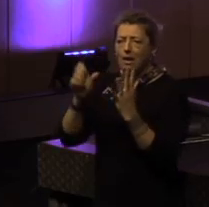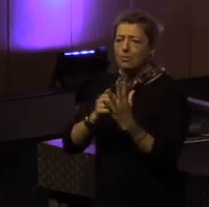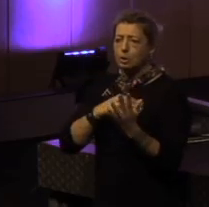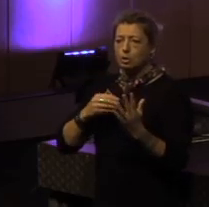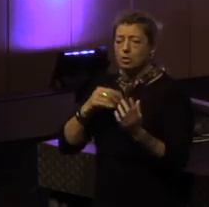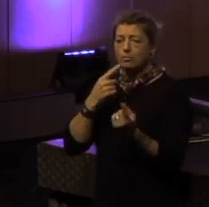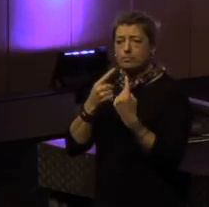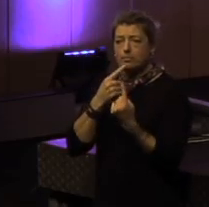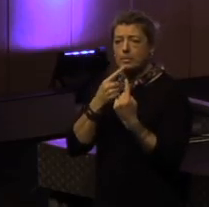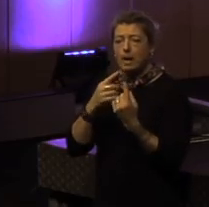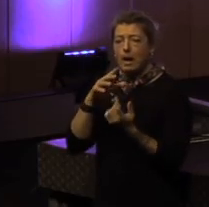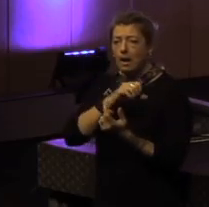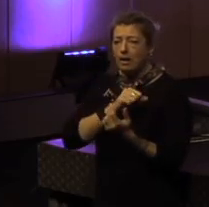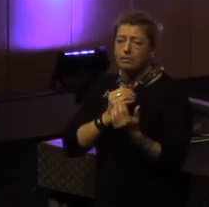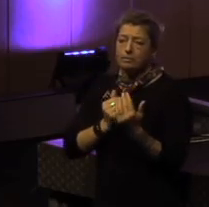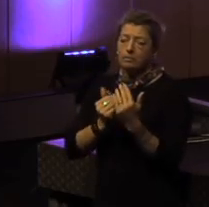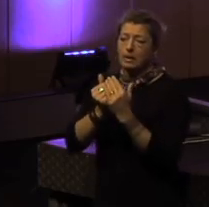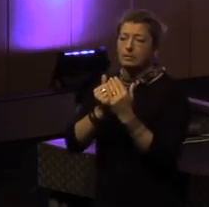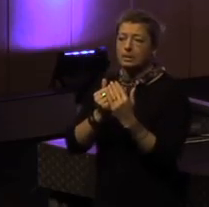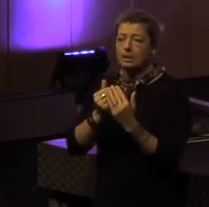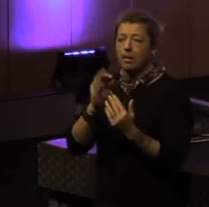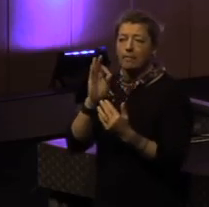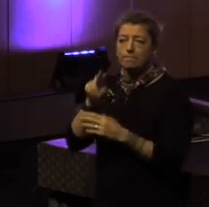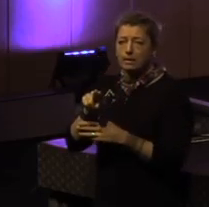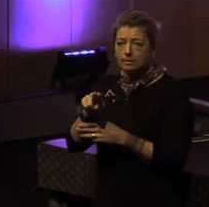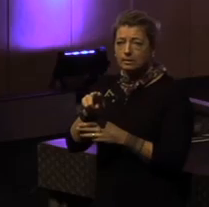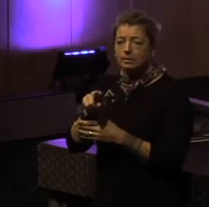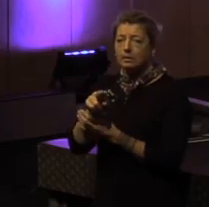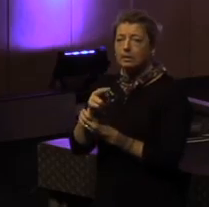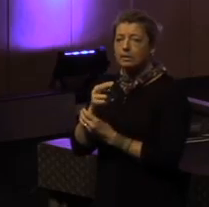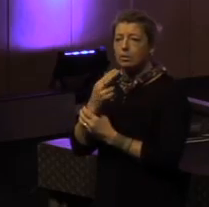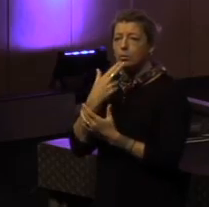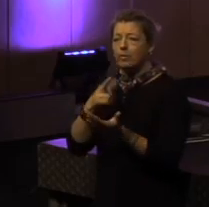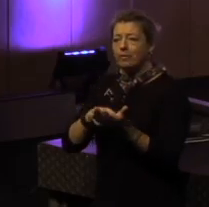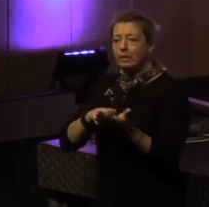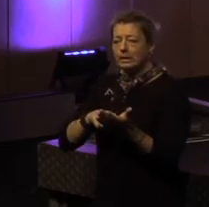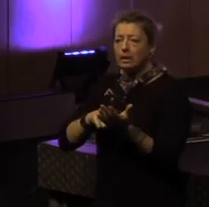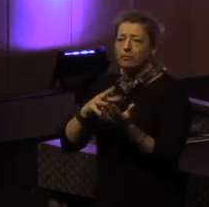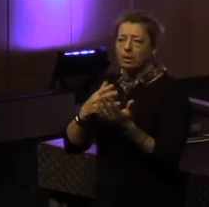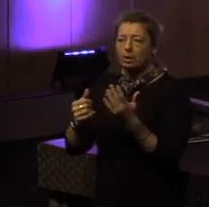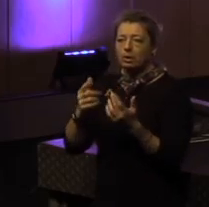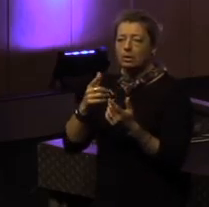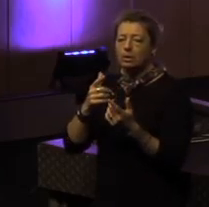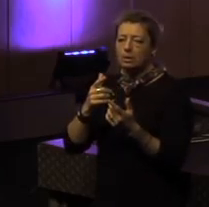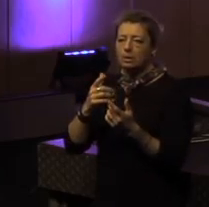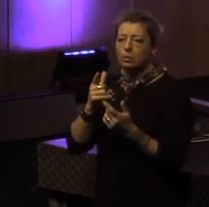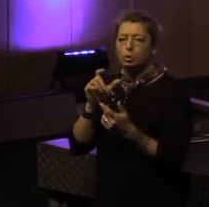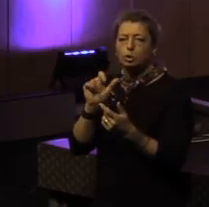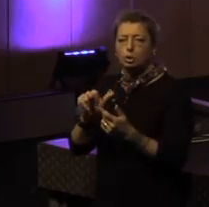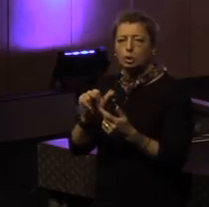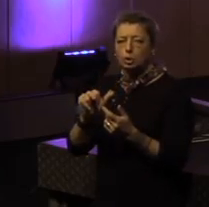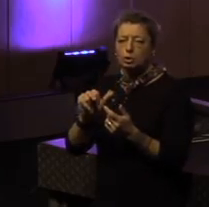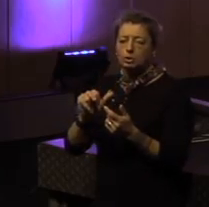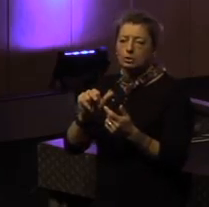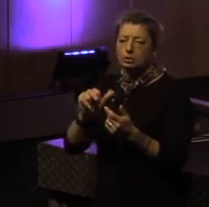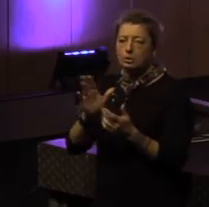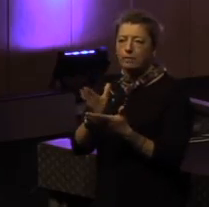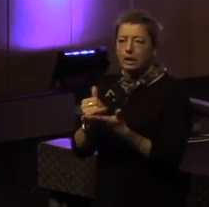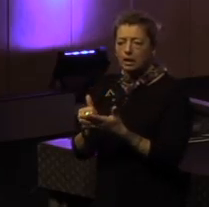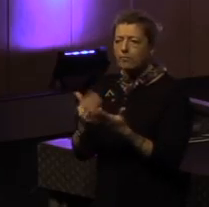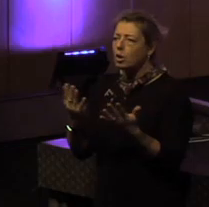municipalities operate like small cities. They each have their own police department, their own city hall, their own mayor, their